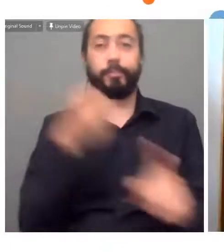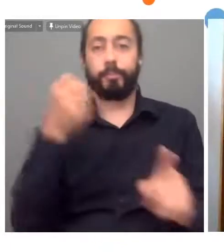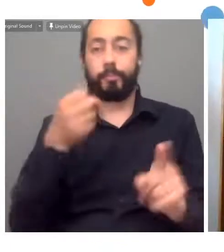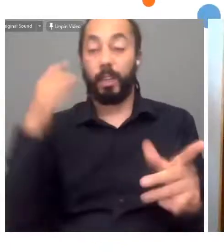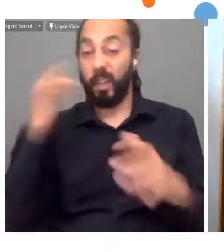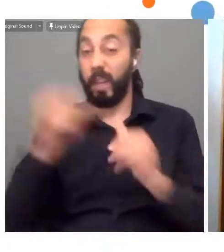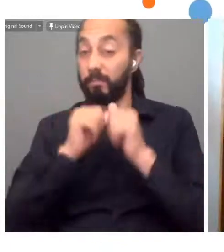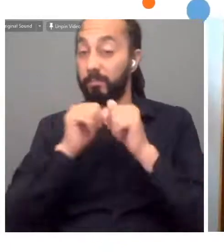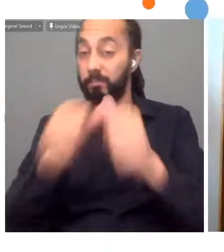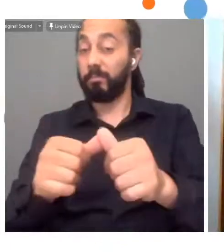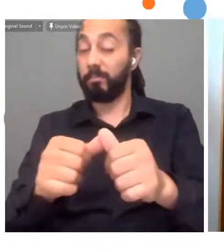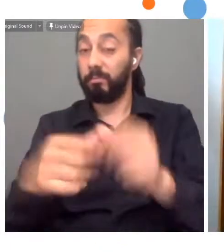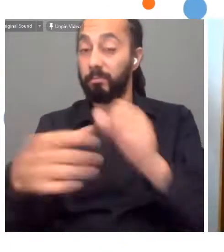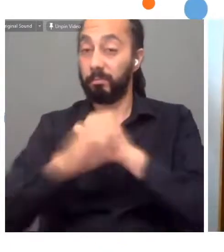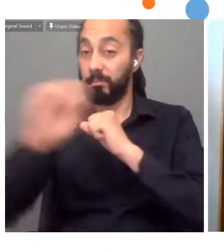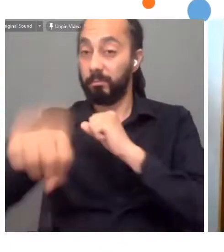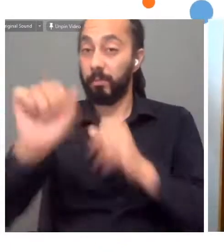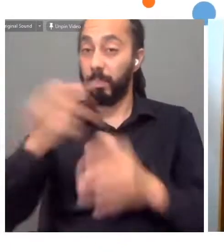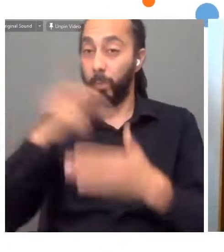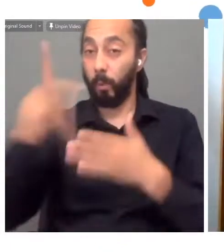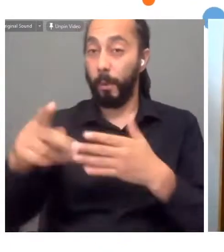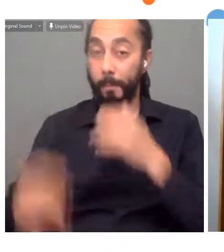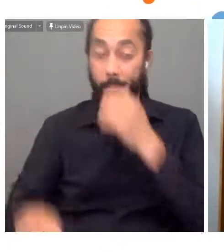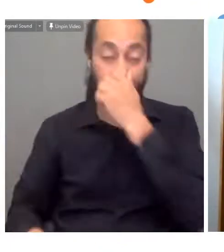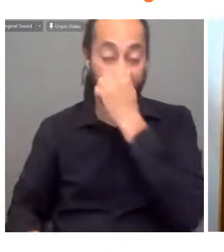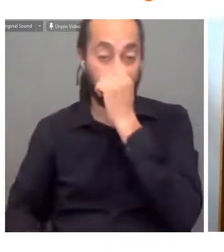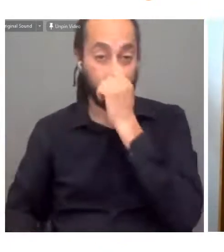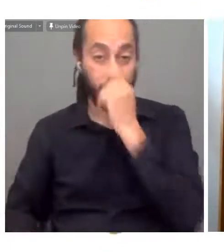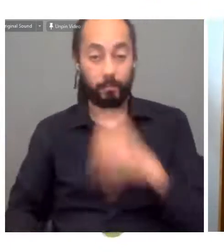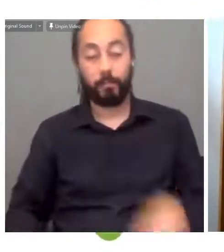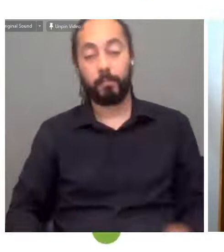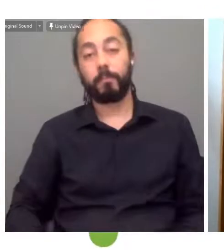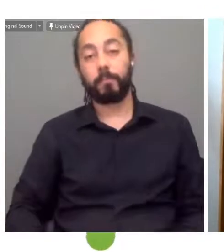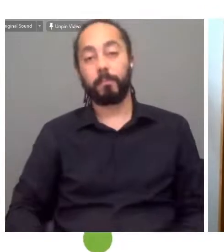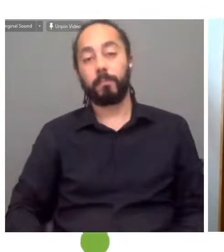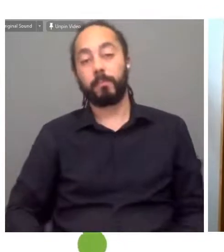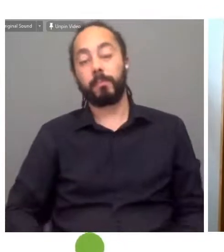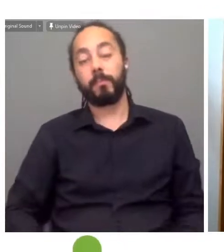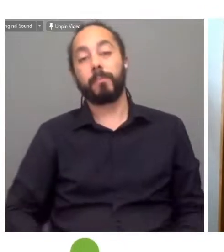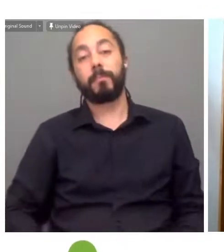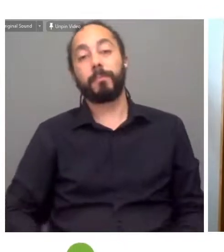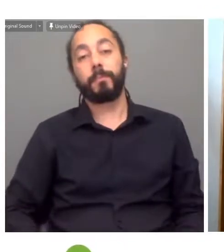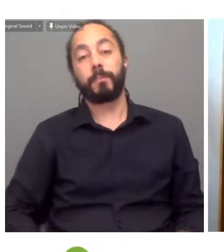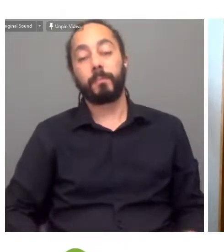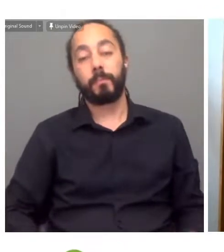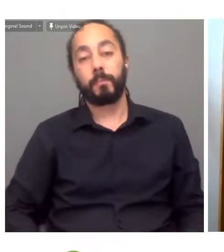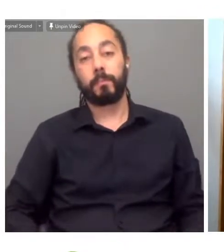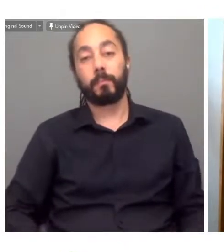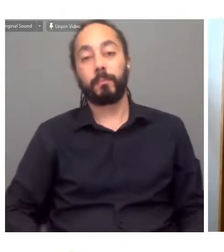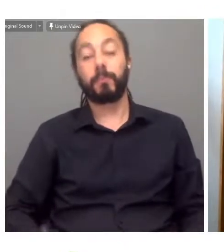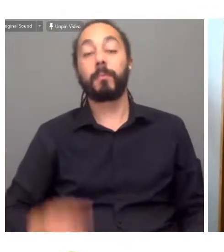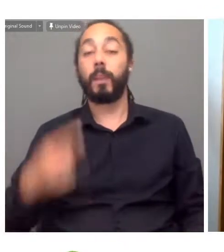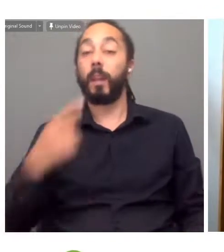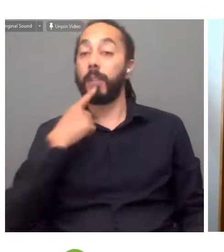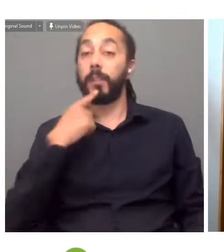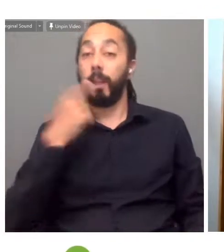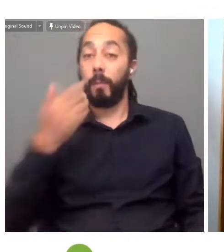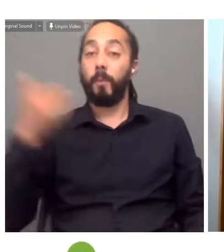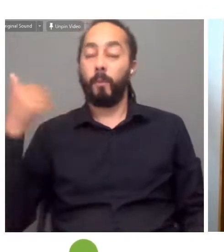As I said earlier, there is an ongoing conversation within the government to ensure